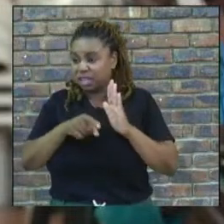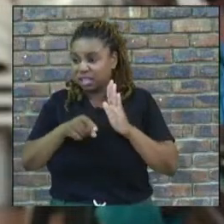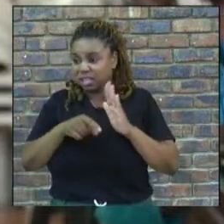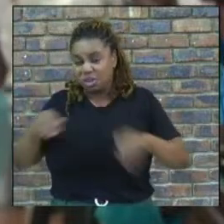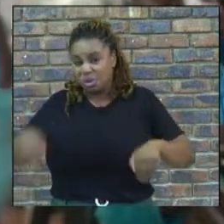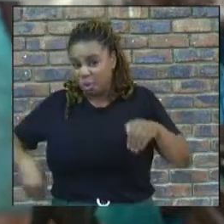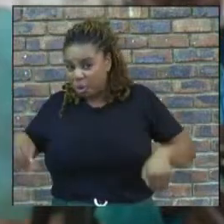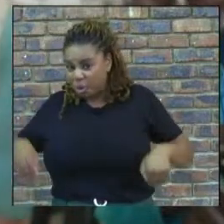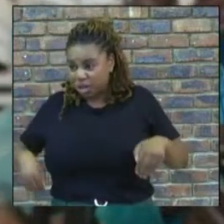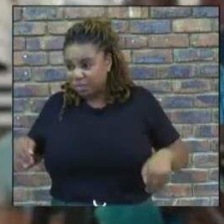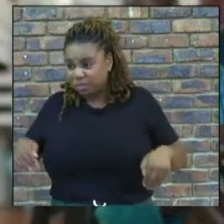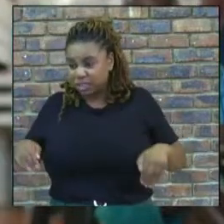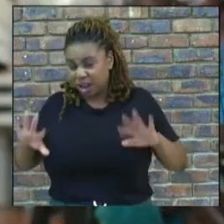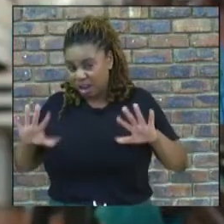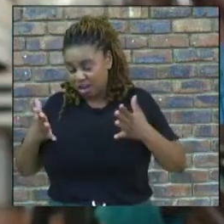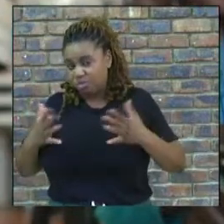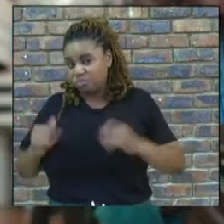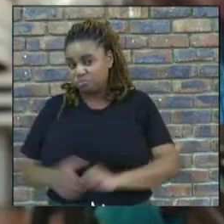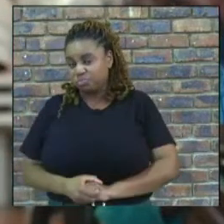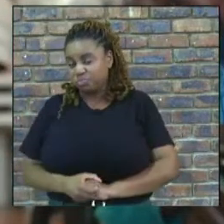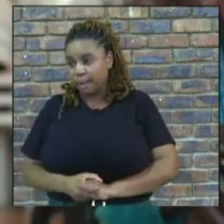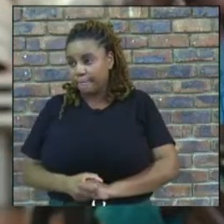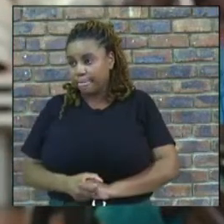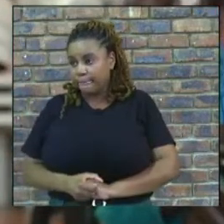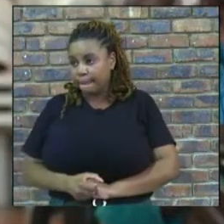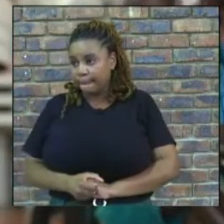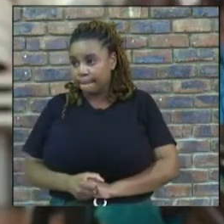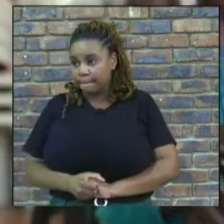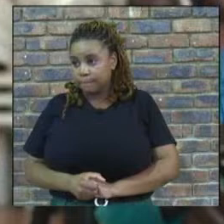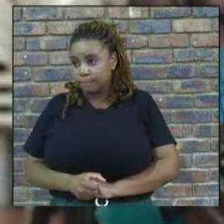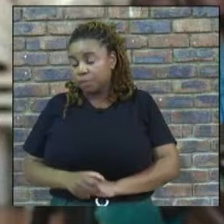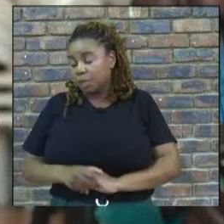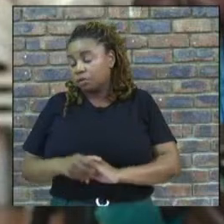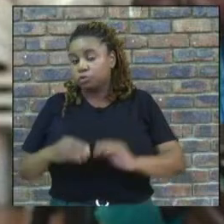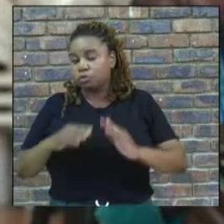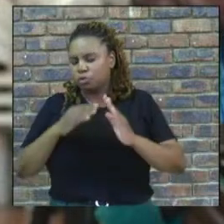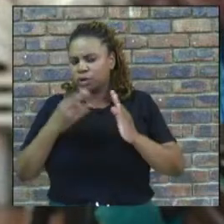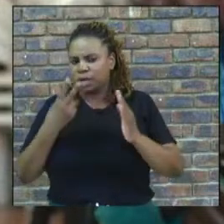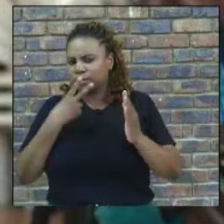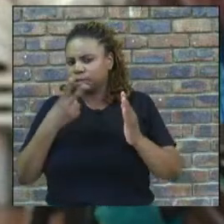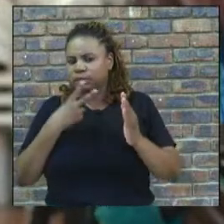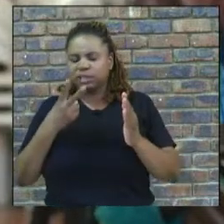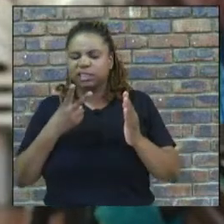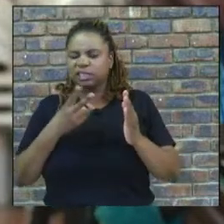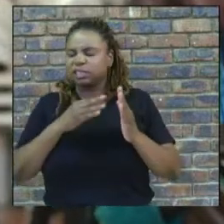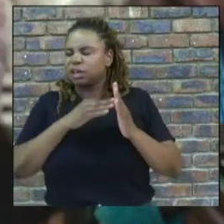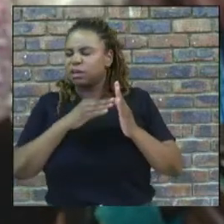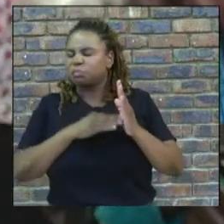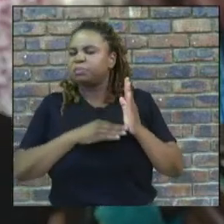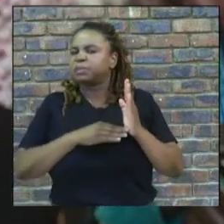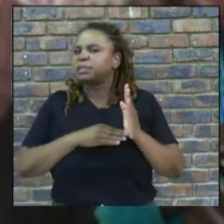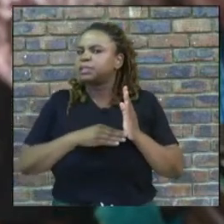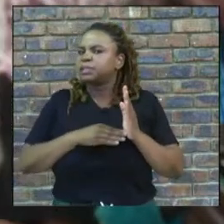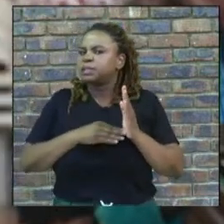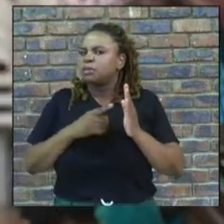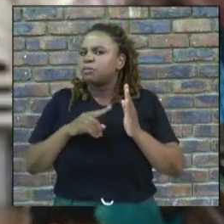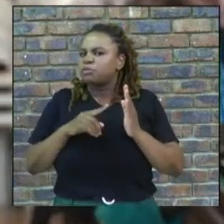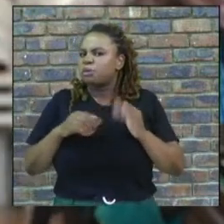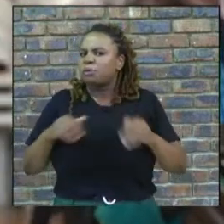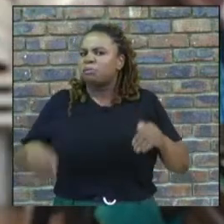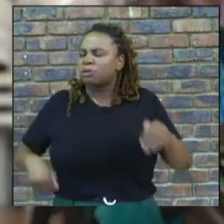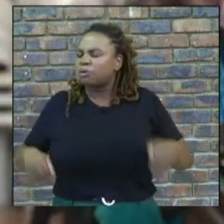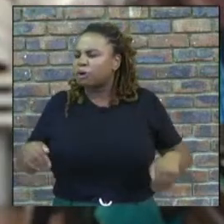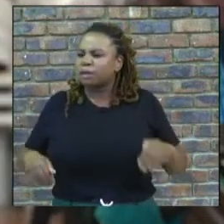corporations. In going through the bill, I do not see any provision made to deal with issues of fronting. That needs to